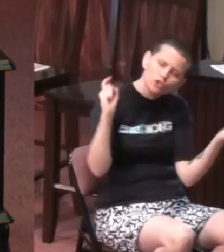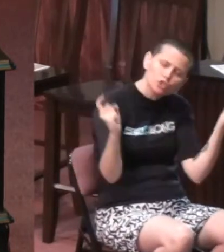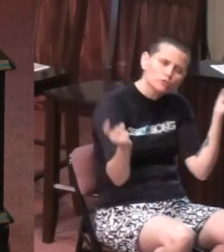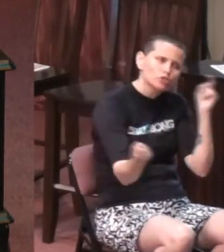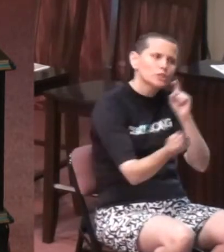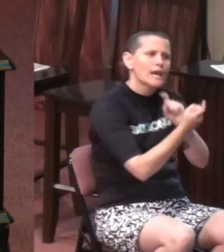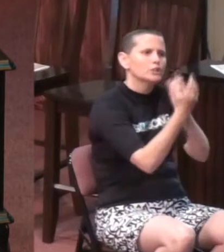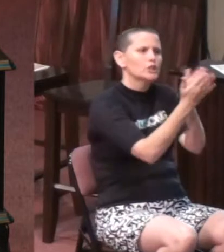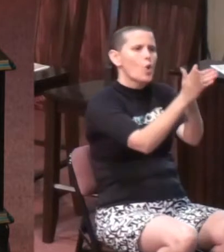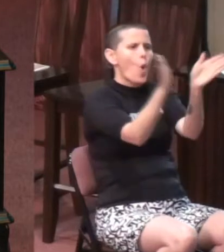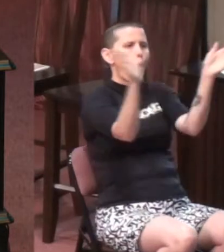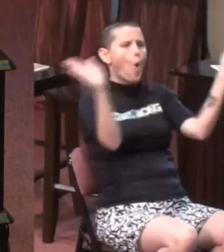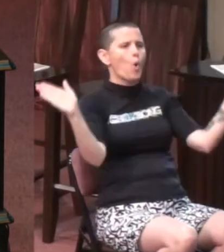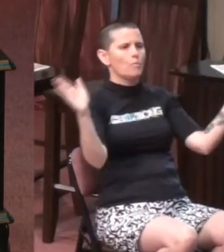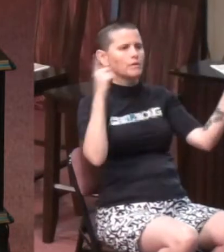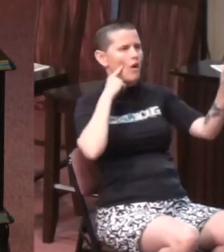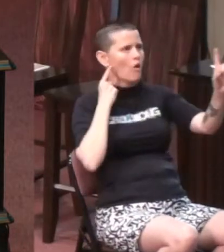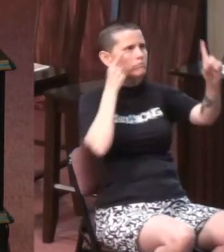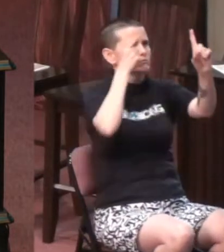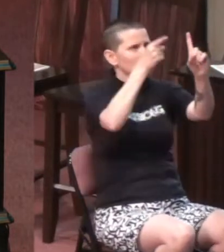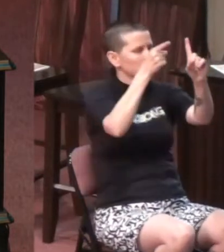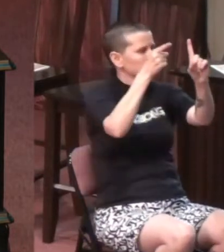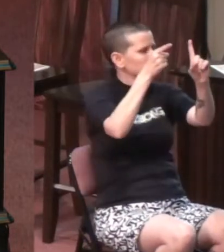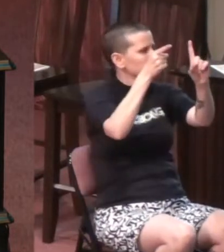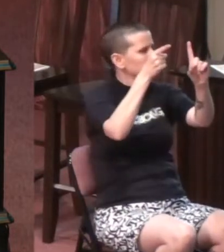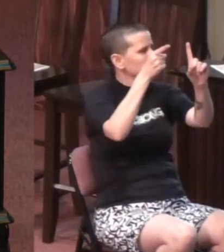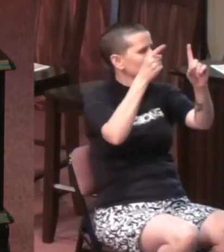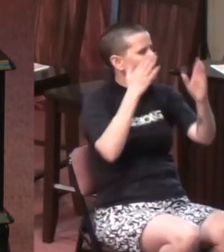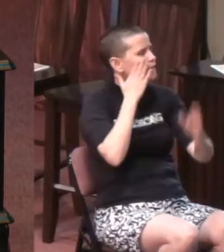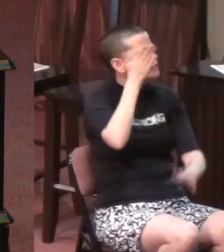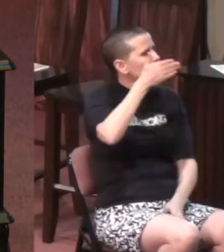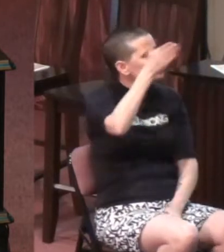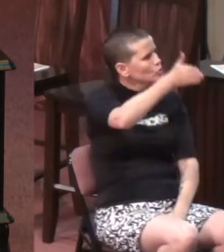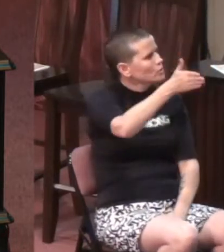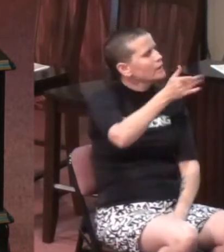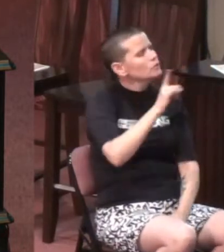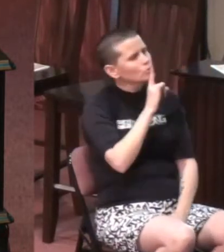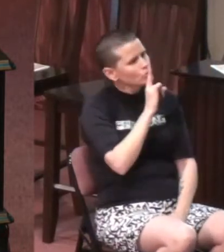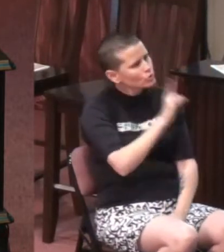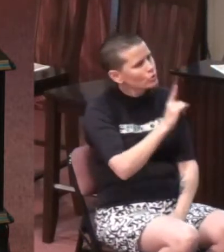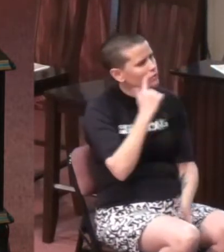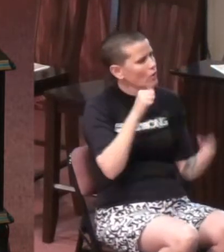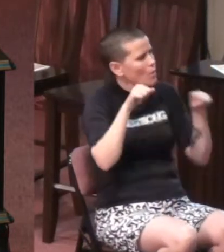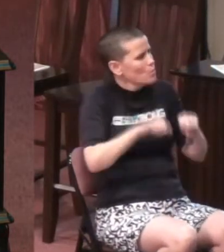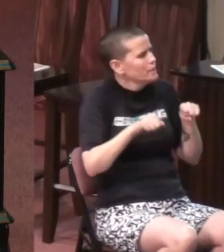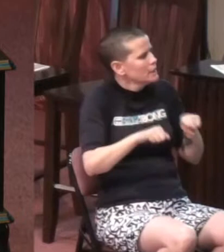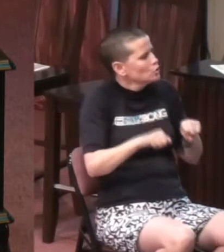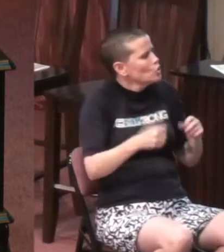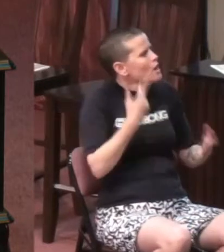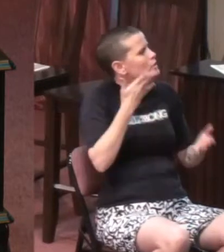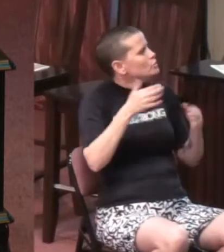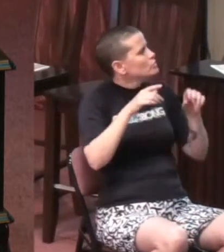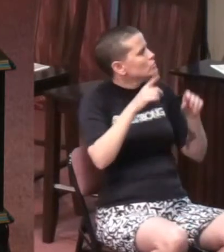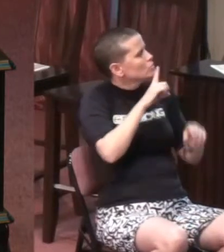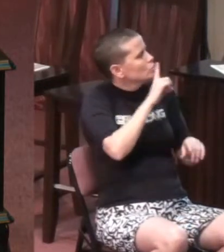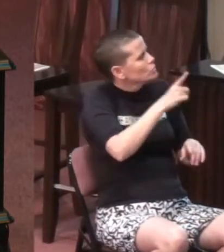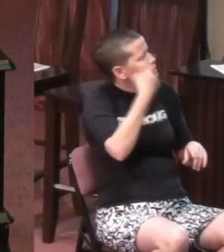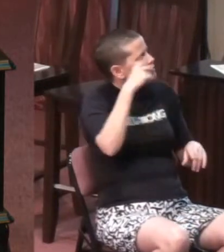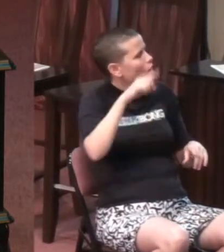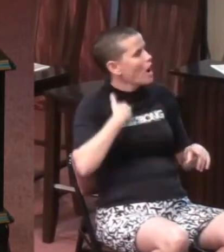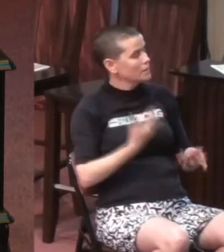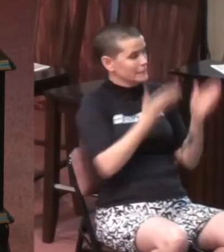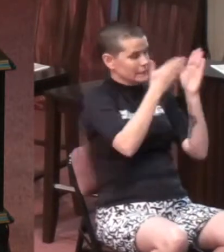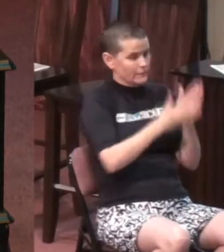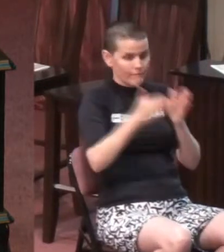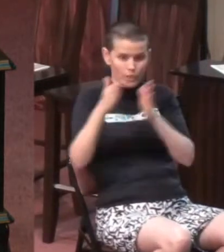our potential. It's true for us individually. Jean, I love you. It's true for us collectively as a whole. And